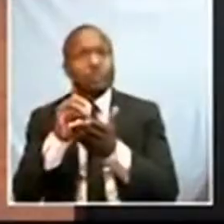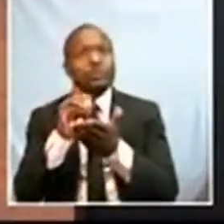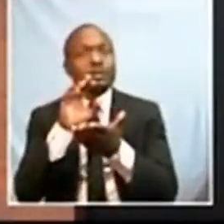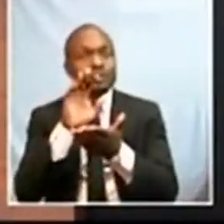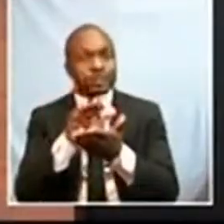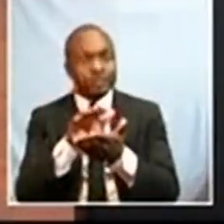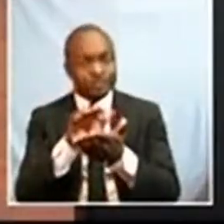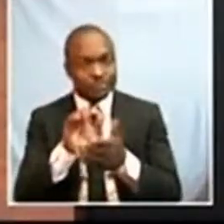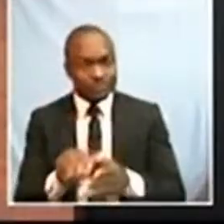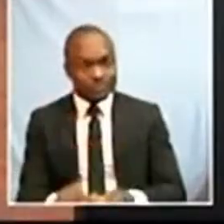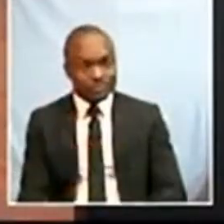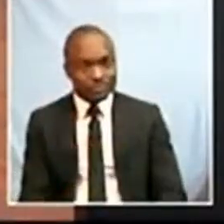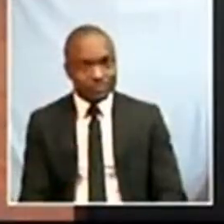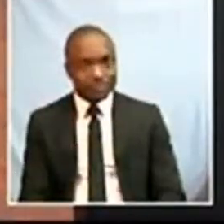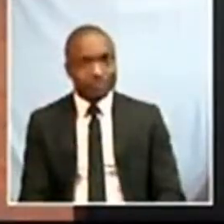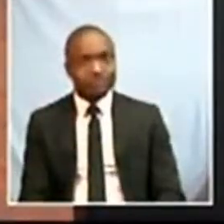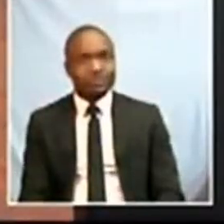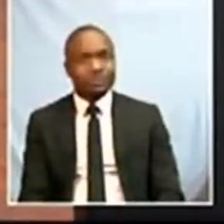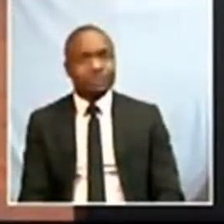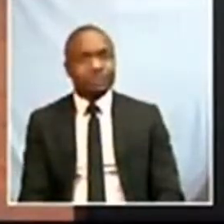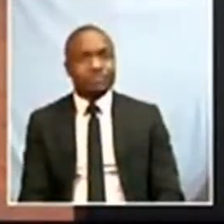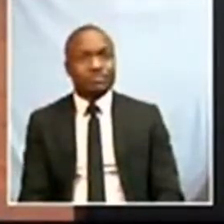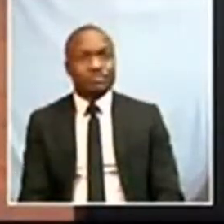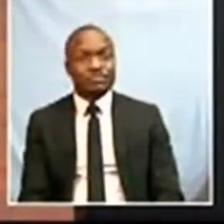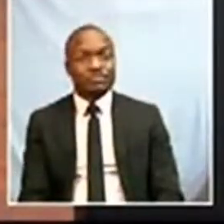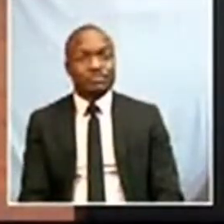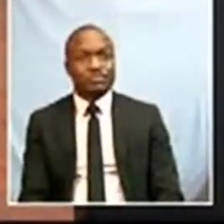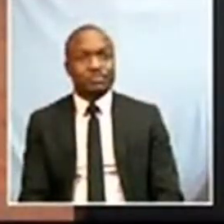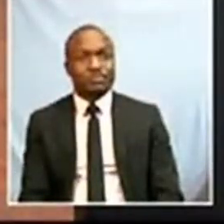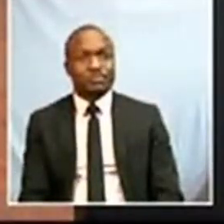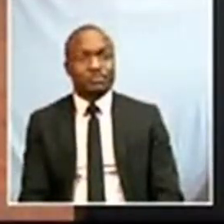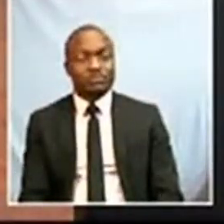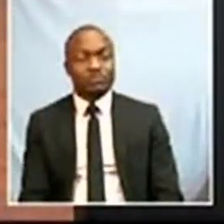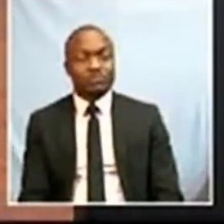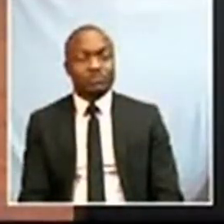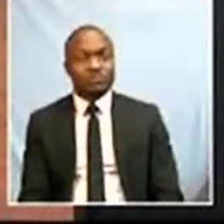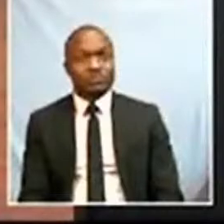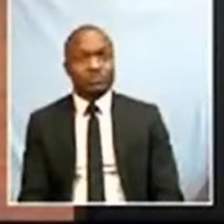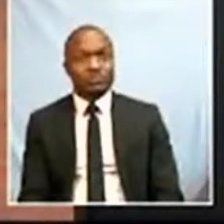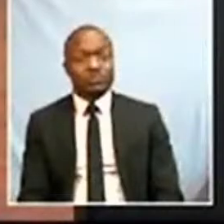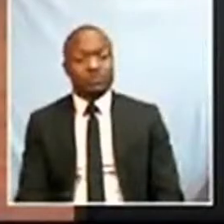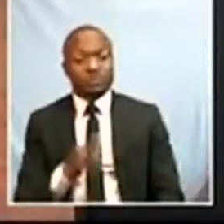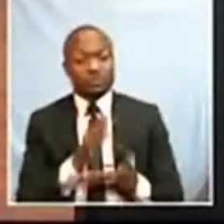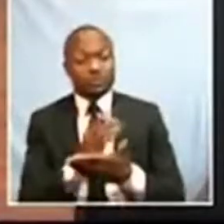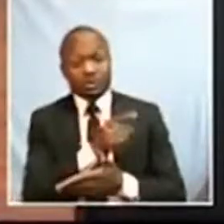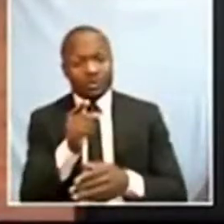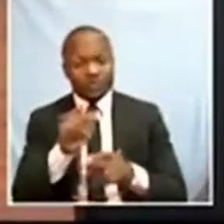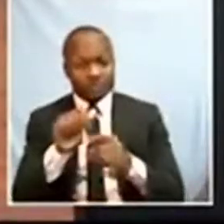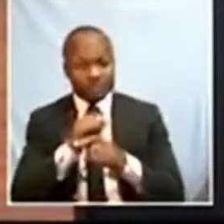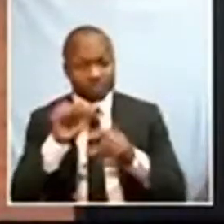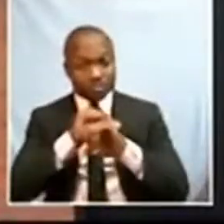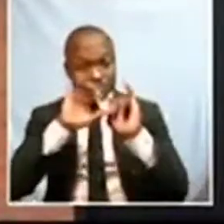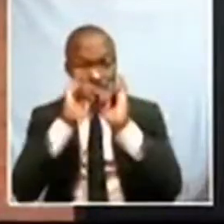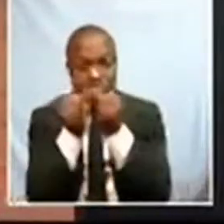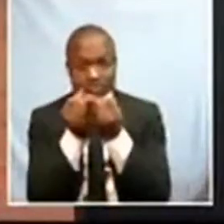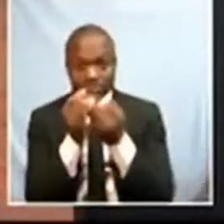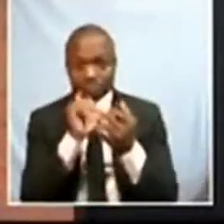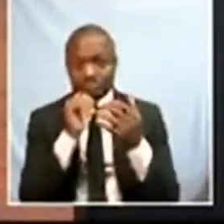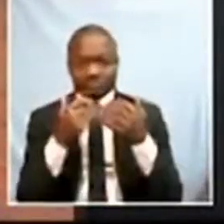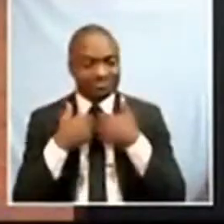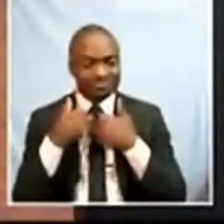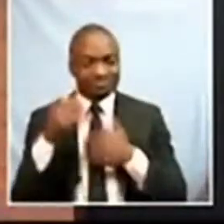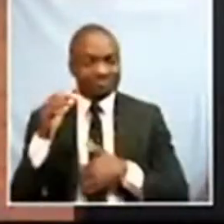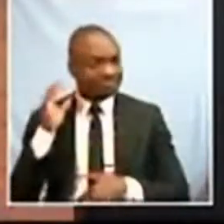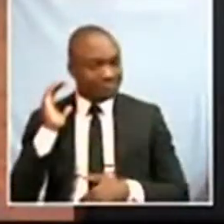to deter such would-be training institutions which will not maybe meet the capacity, or